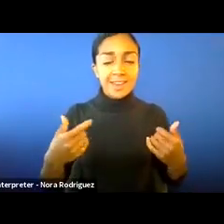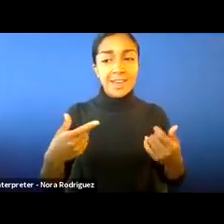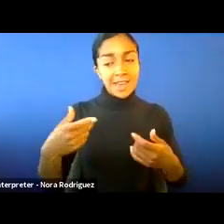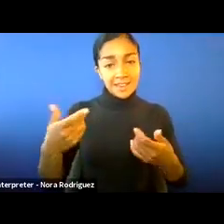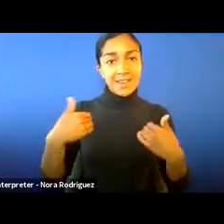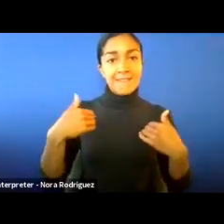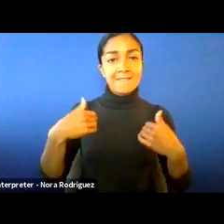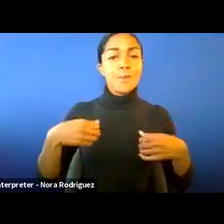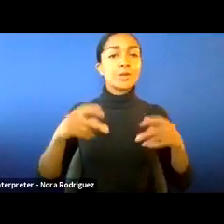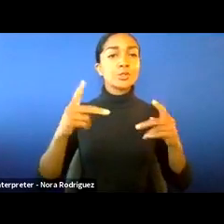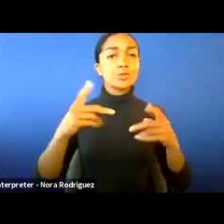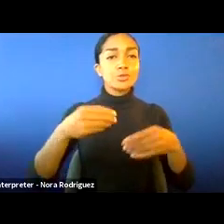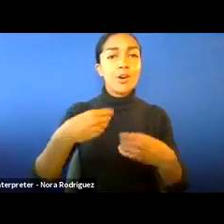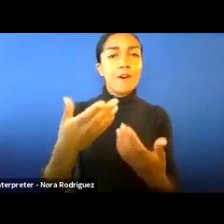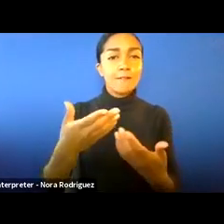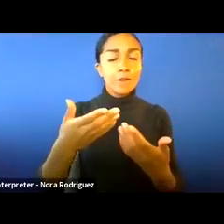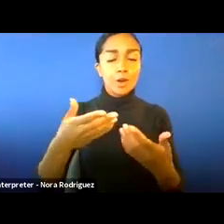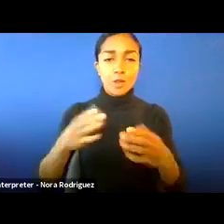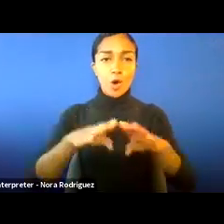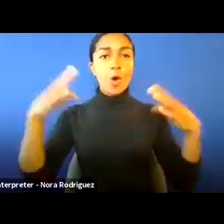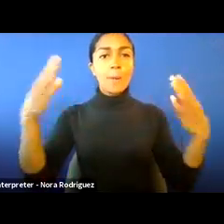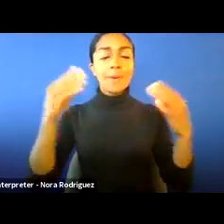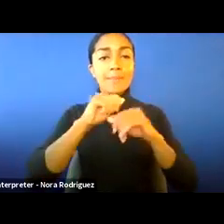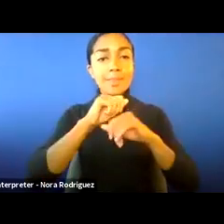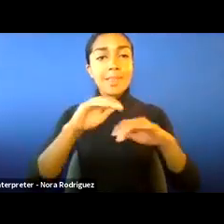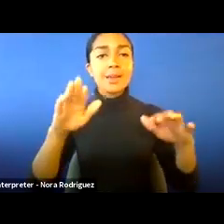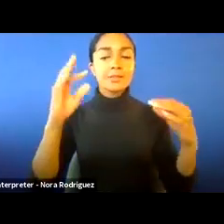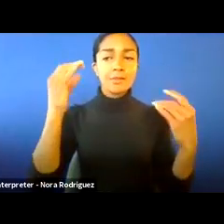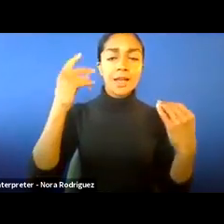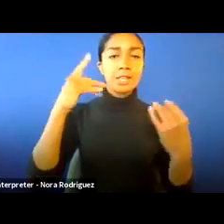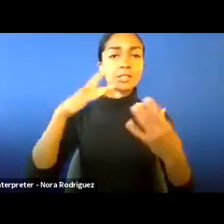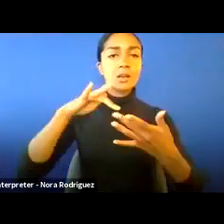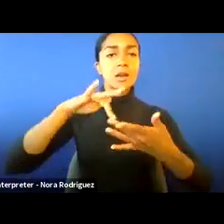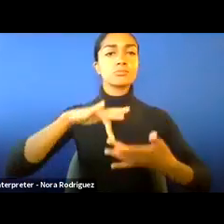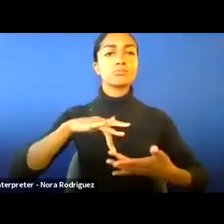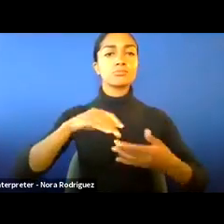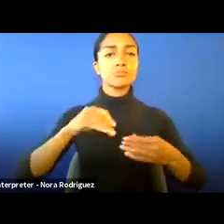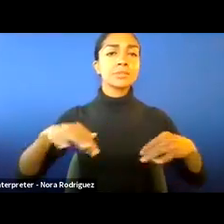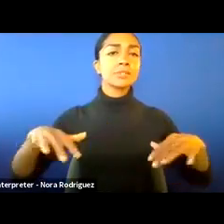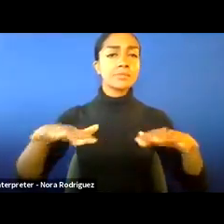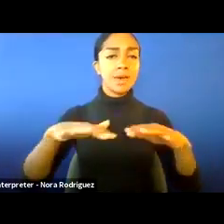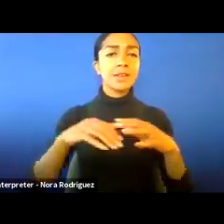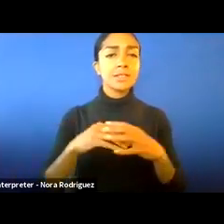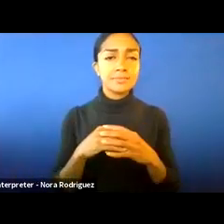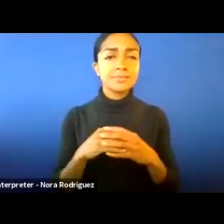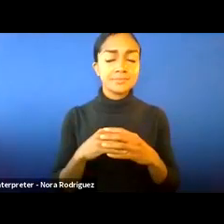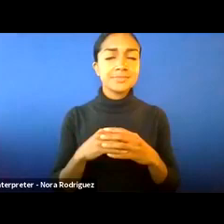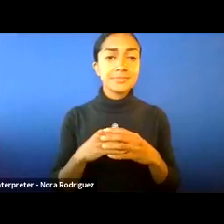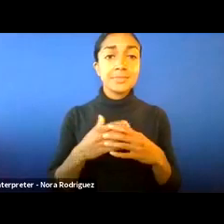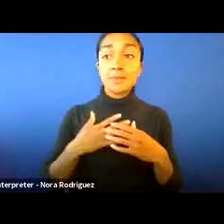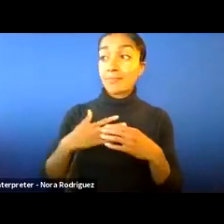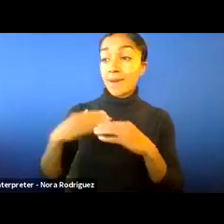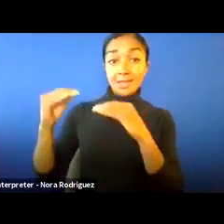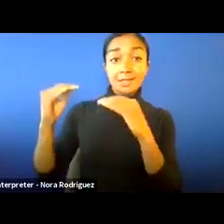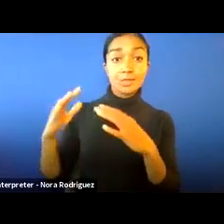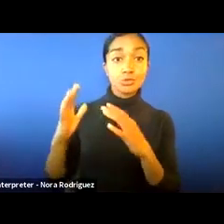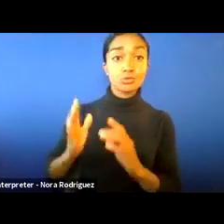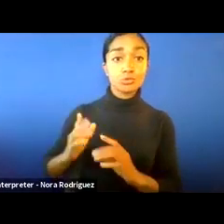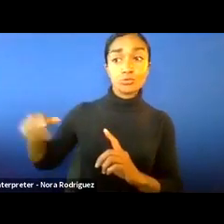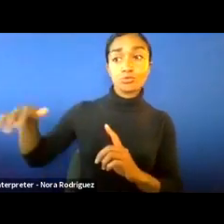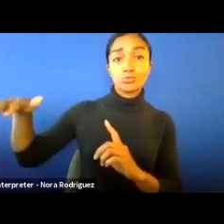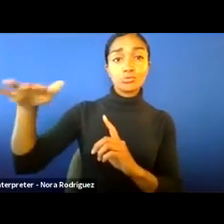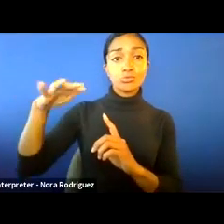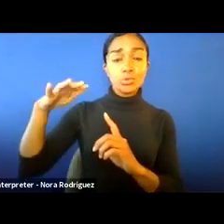and reflection to ground us in this space. My teachers have emphasized that this time